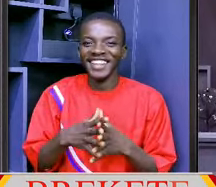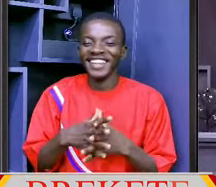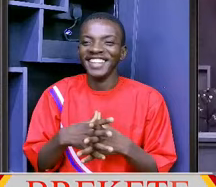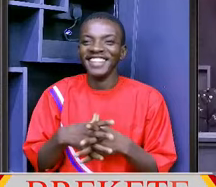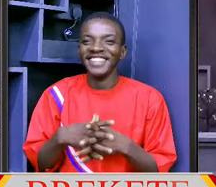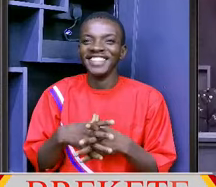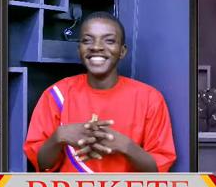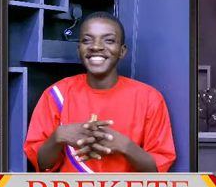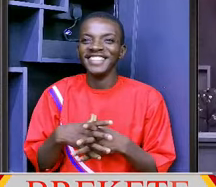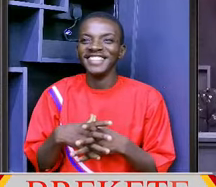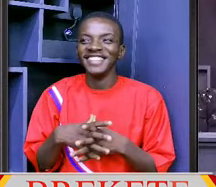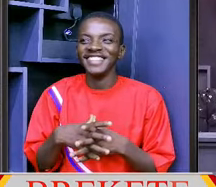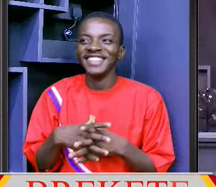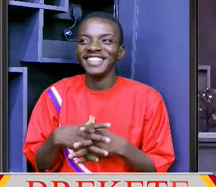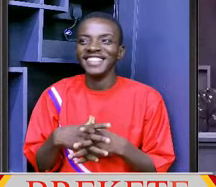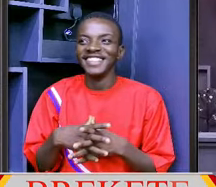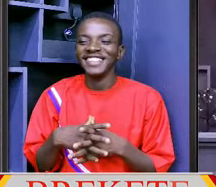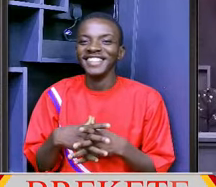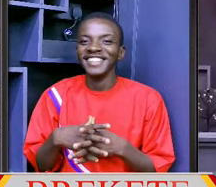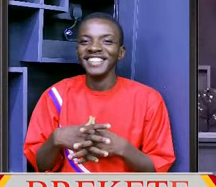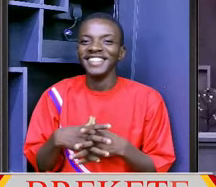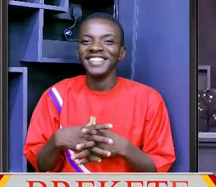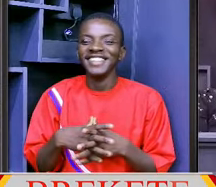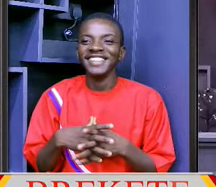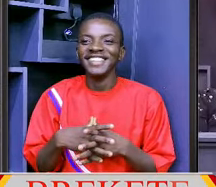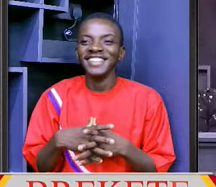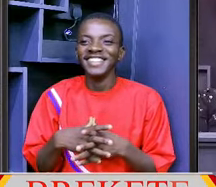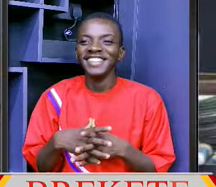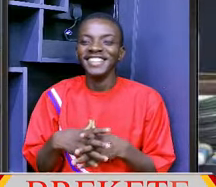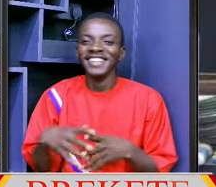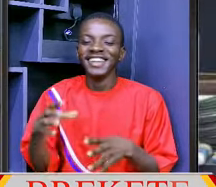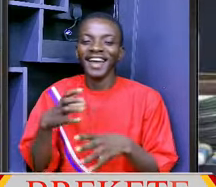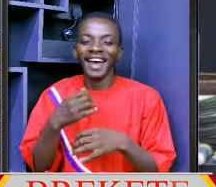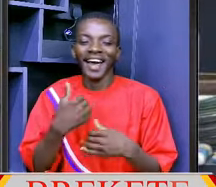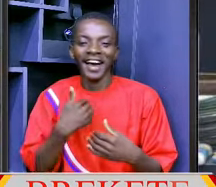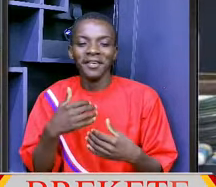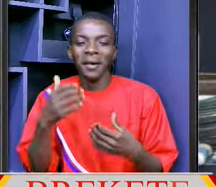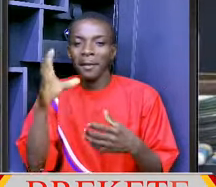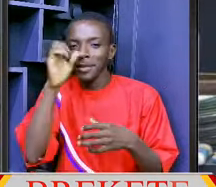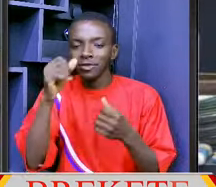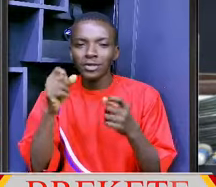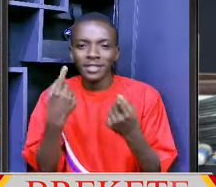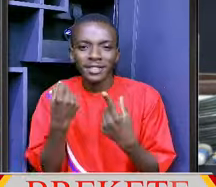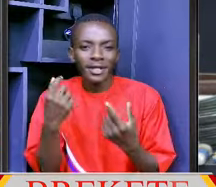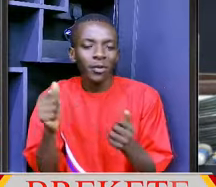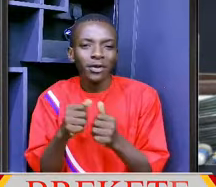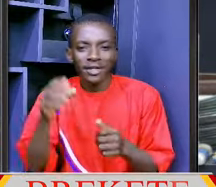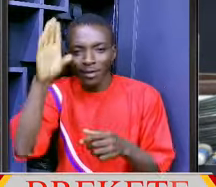No, sir. So be the, if there's a misunderstanding with the boyfriend,